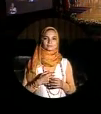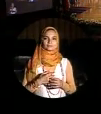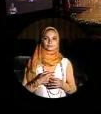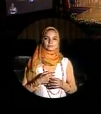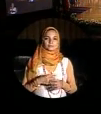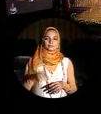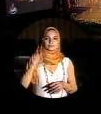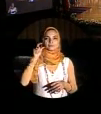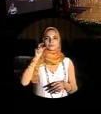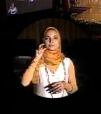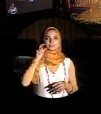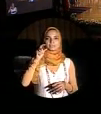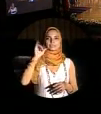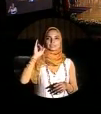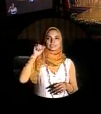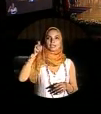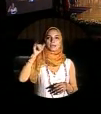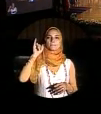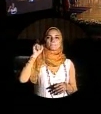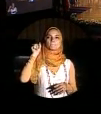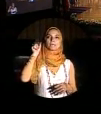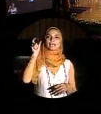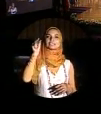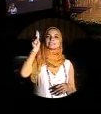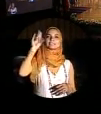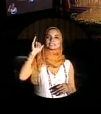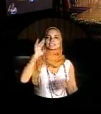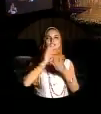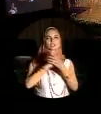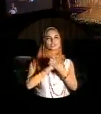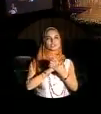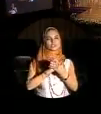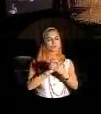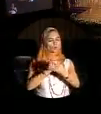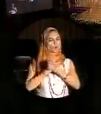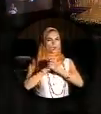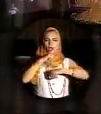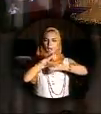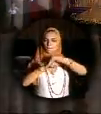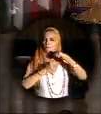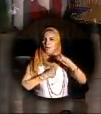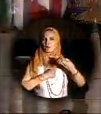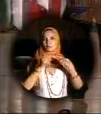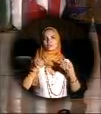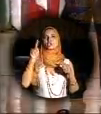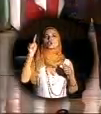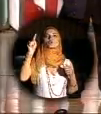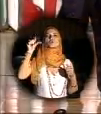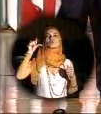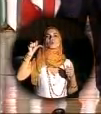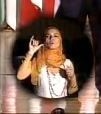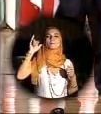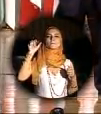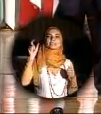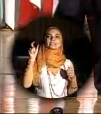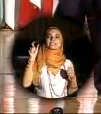Diamante has a very good friend called Romina. She's actually now in northern Italy waiting for Diamante's call through